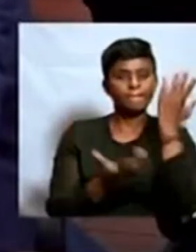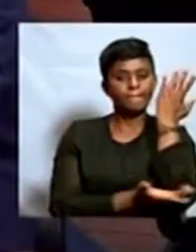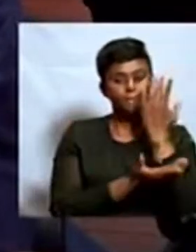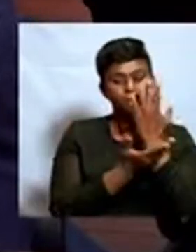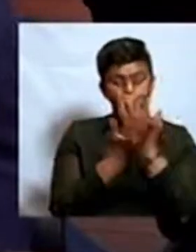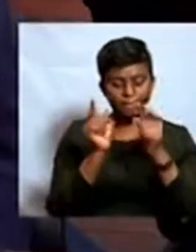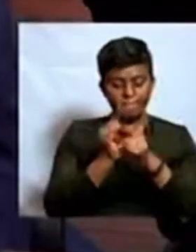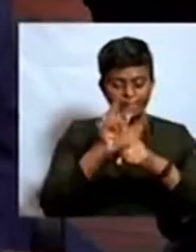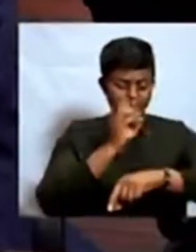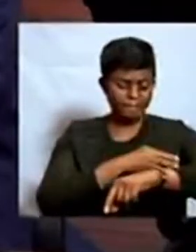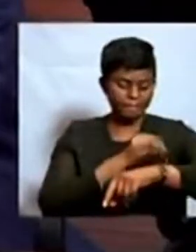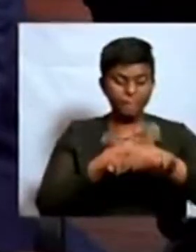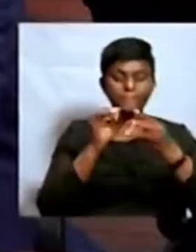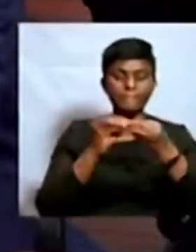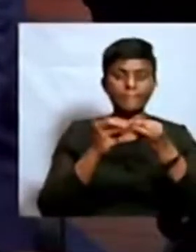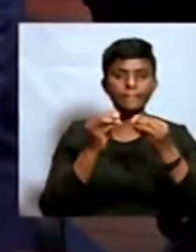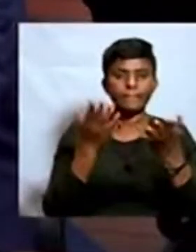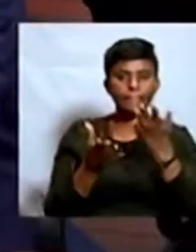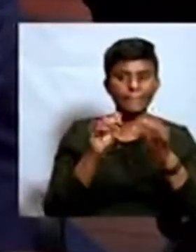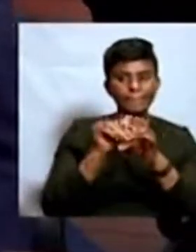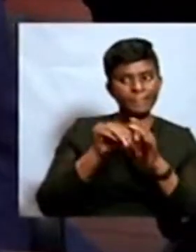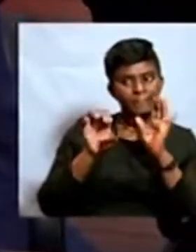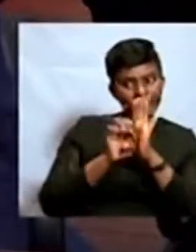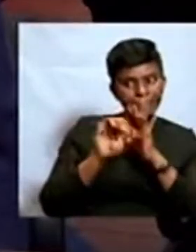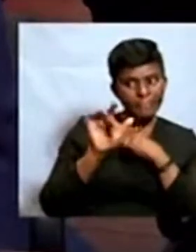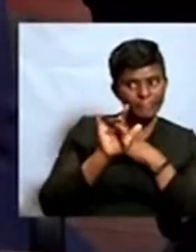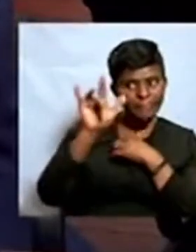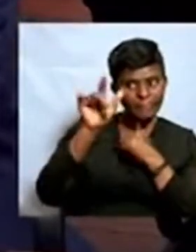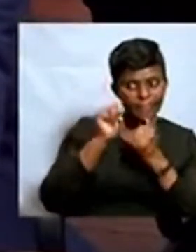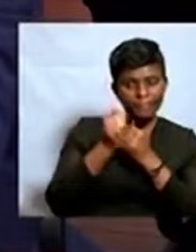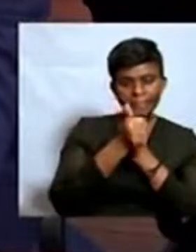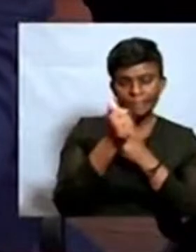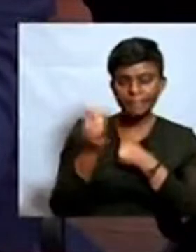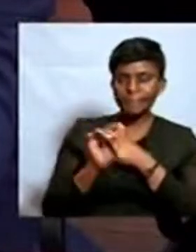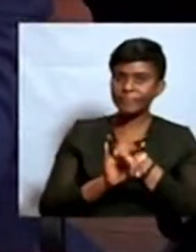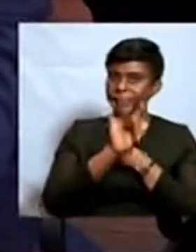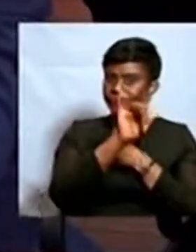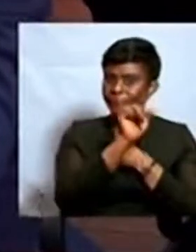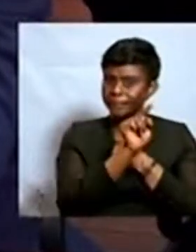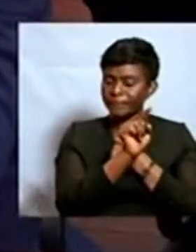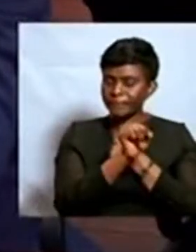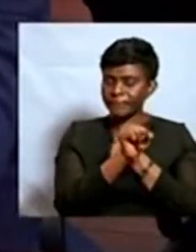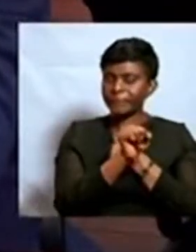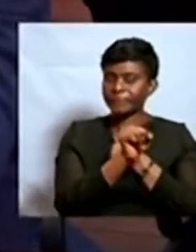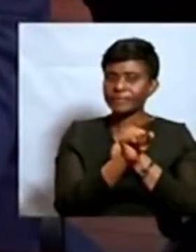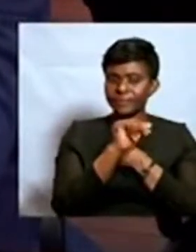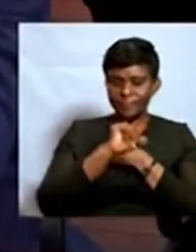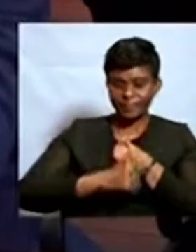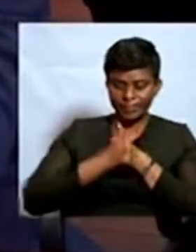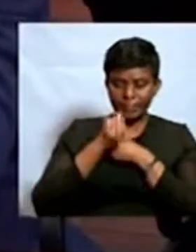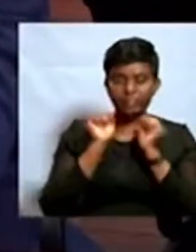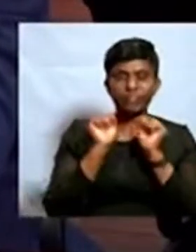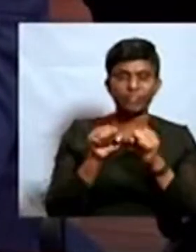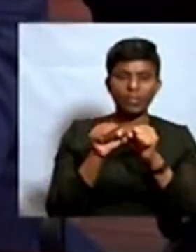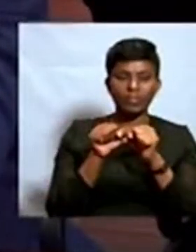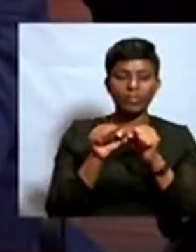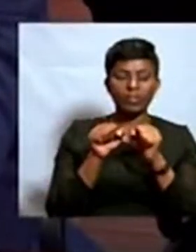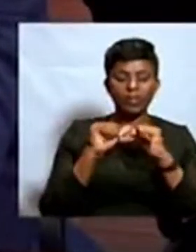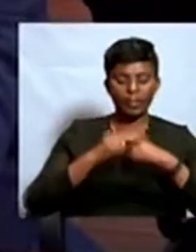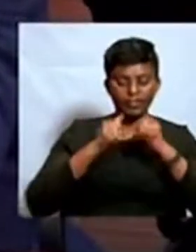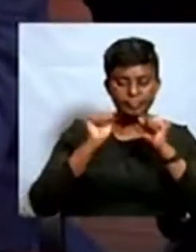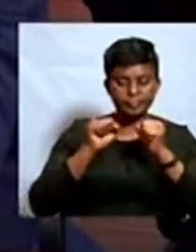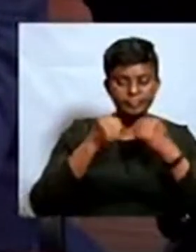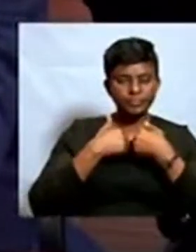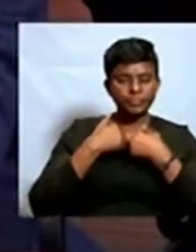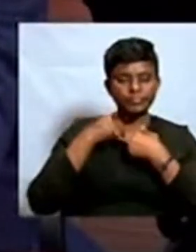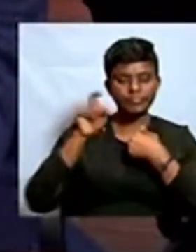and to invest more probably in the airline and other airlines so that we can get the